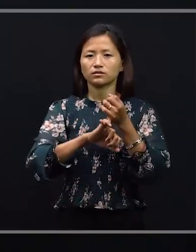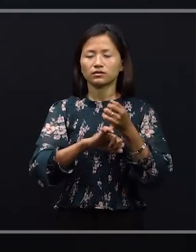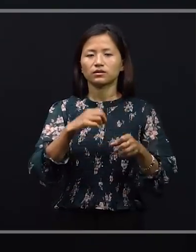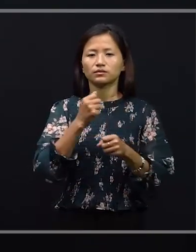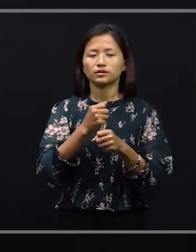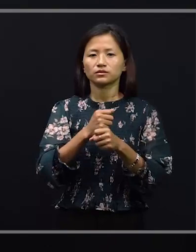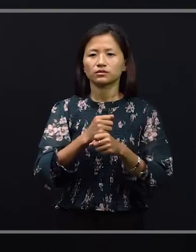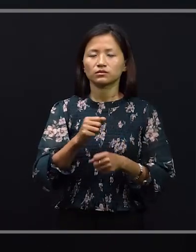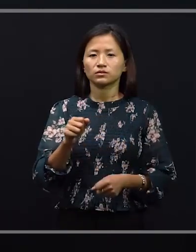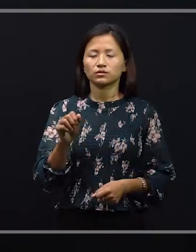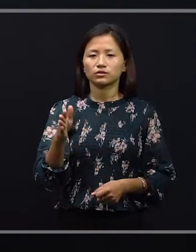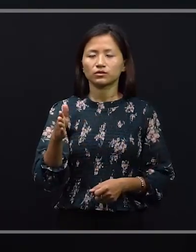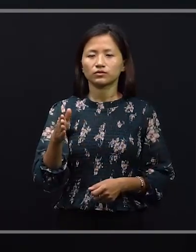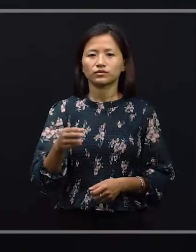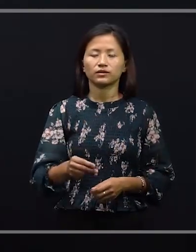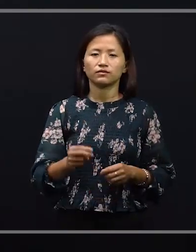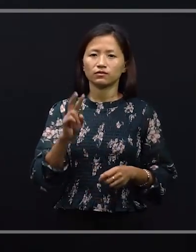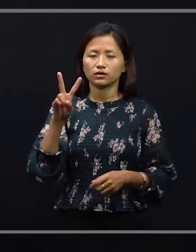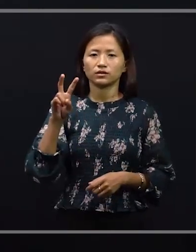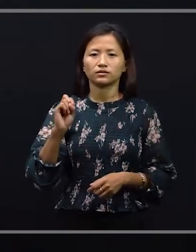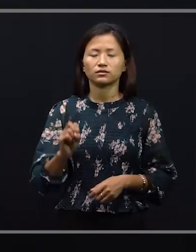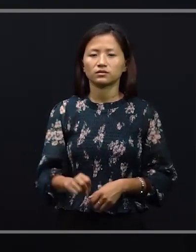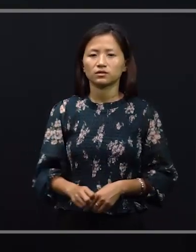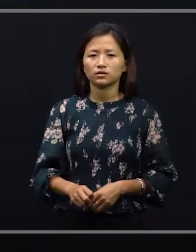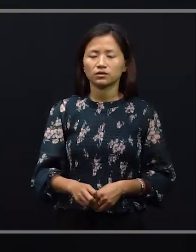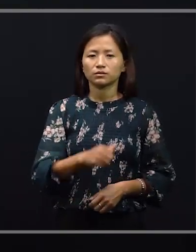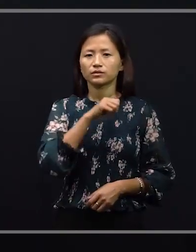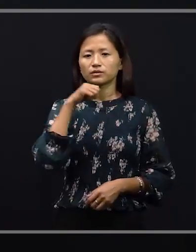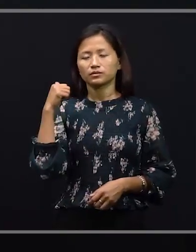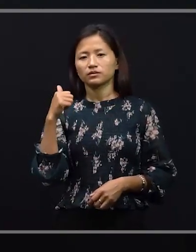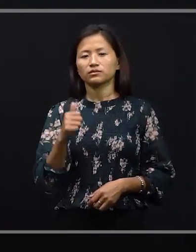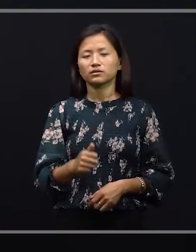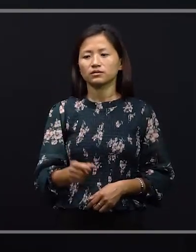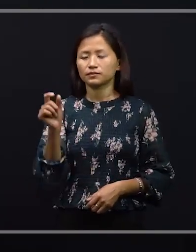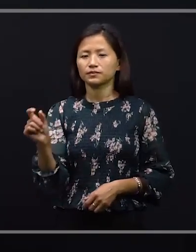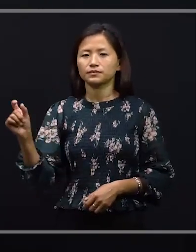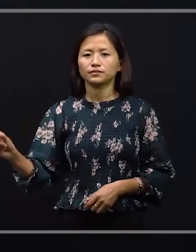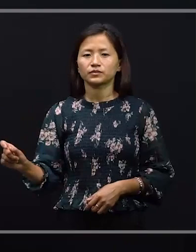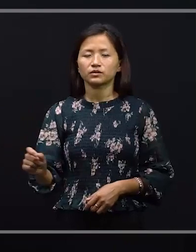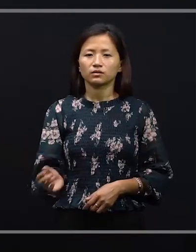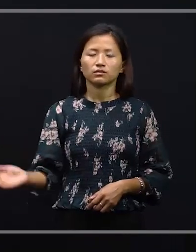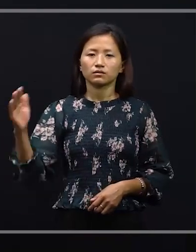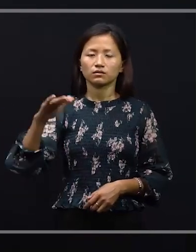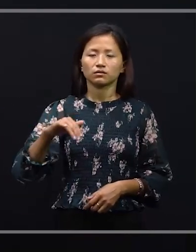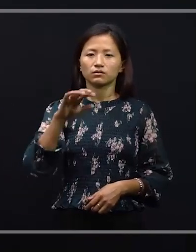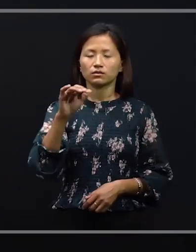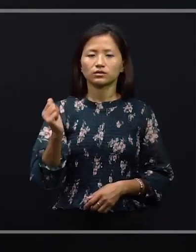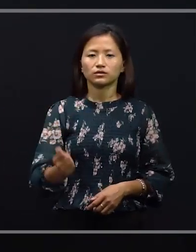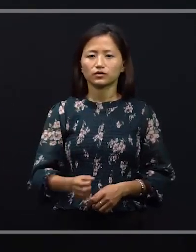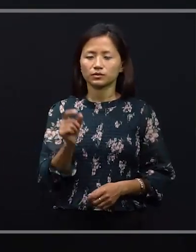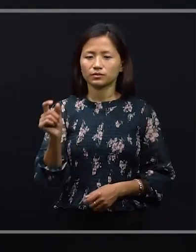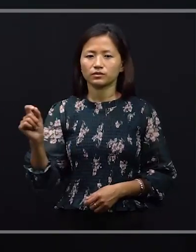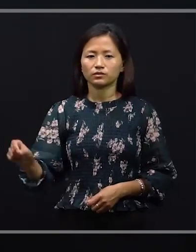means non-violence, and here people are being killed. So because of that, he called off the